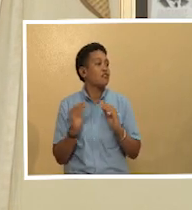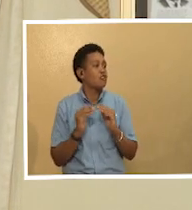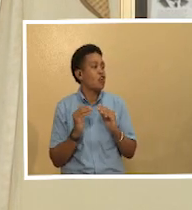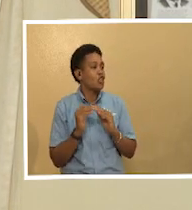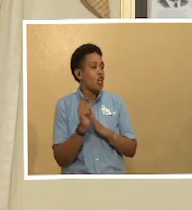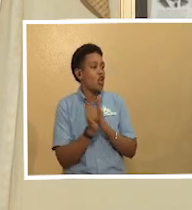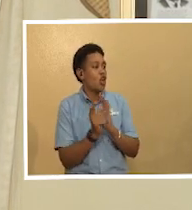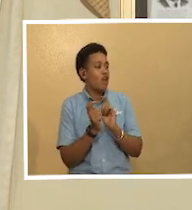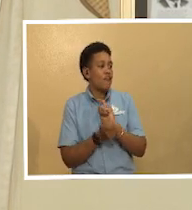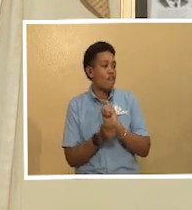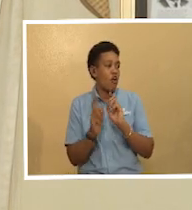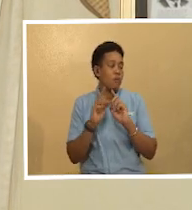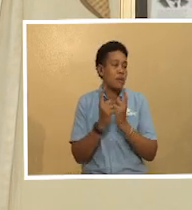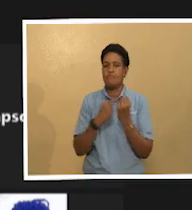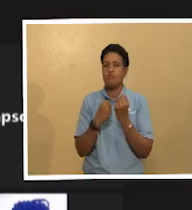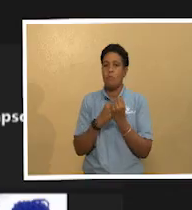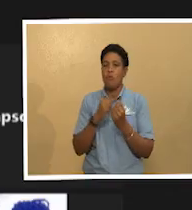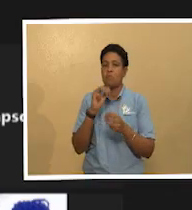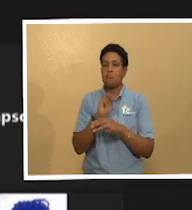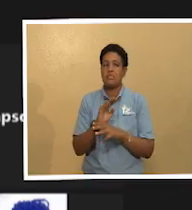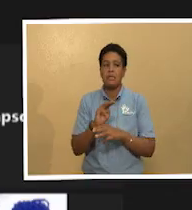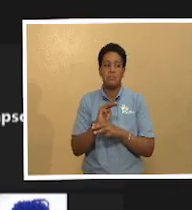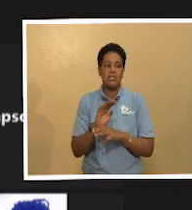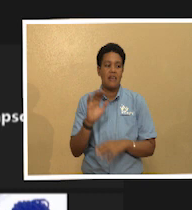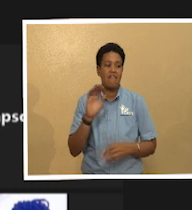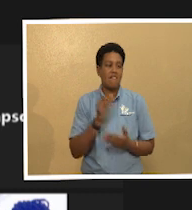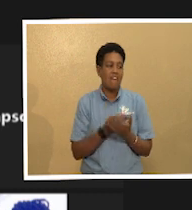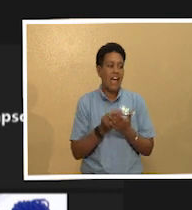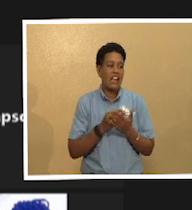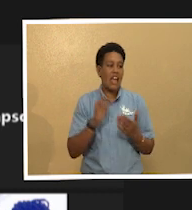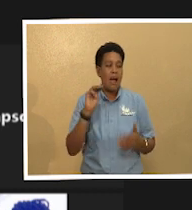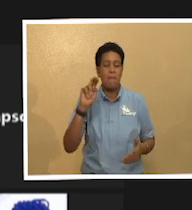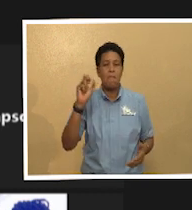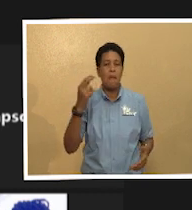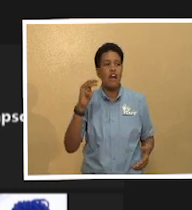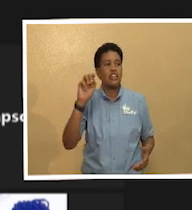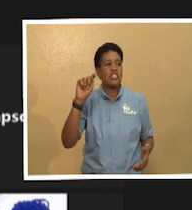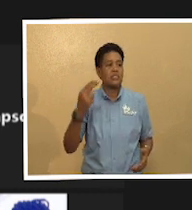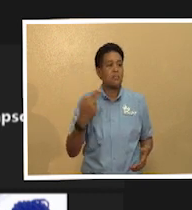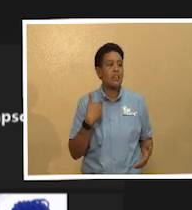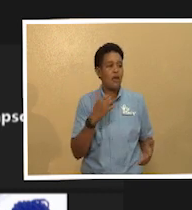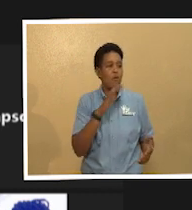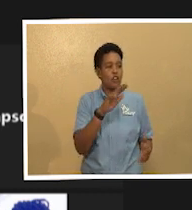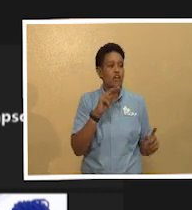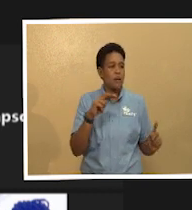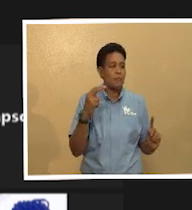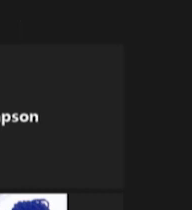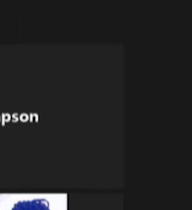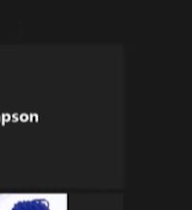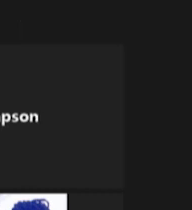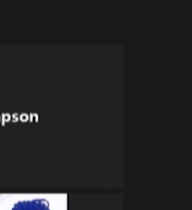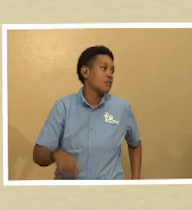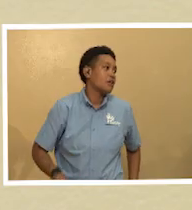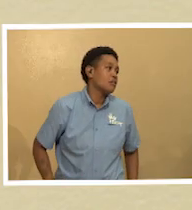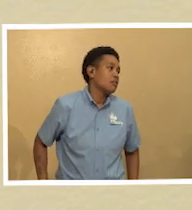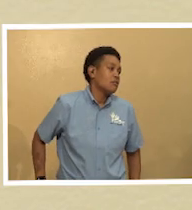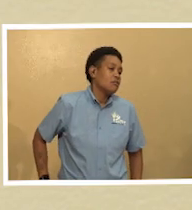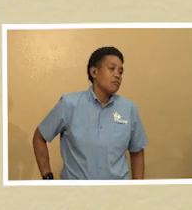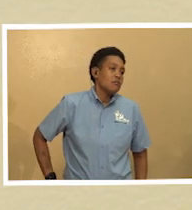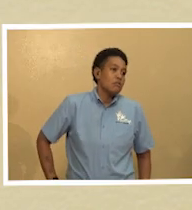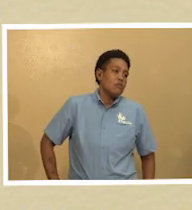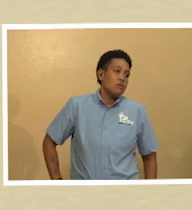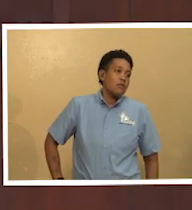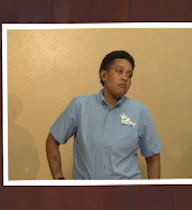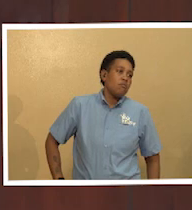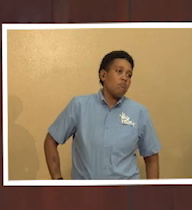and/or a fine, Minister Chuck is expressing confidence that safeguards are in place to secure Jamaicans' identity. The likelihood